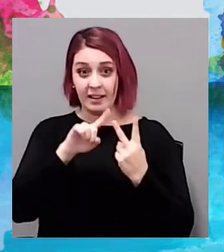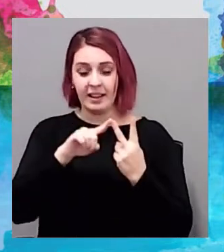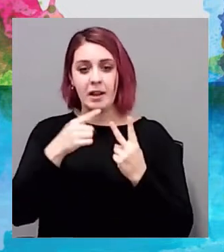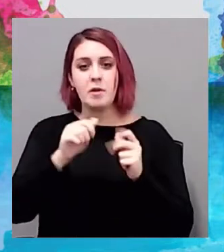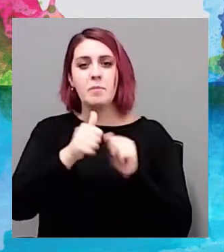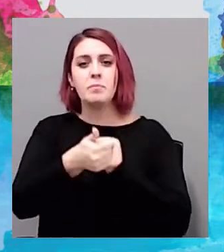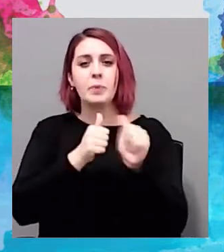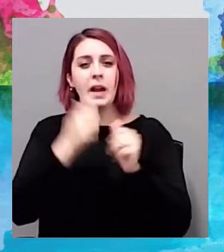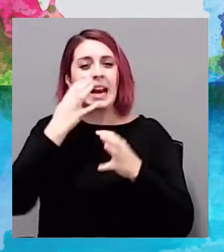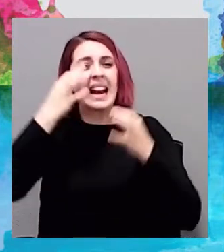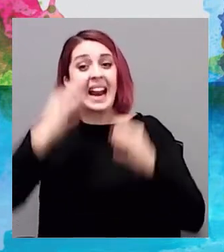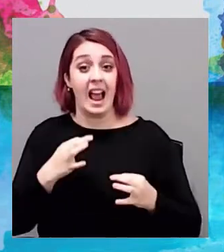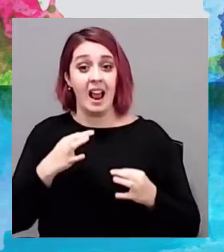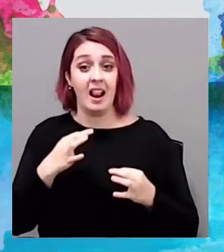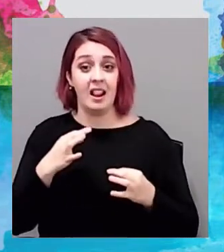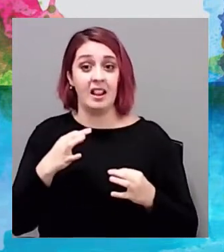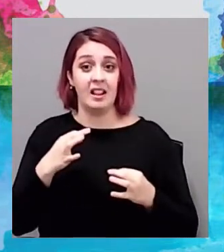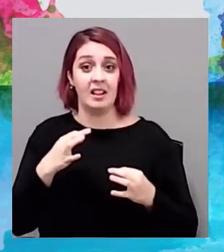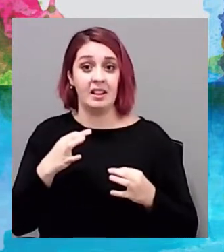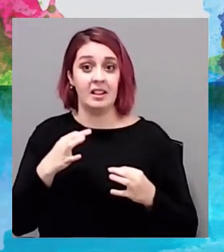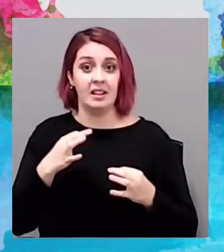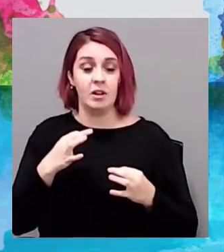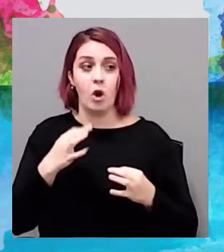there's a real reproductions,